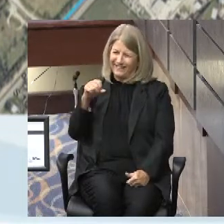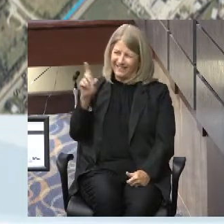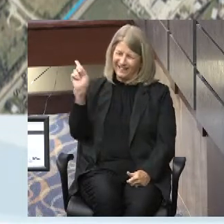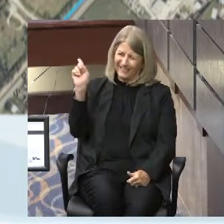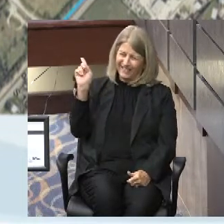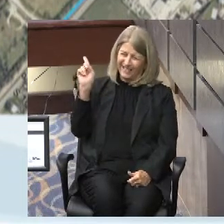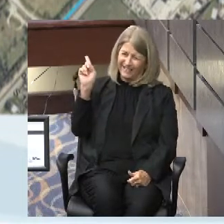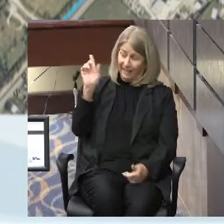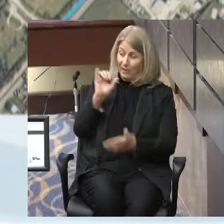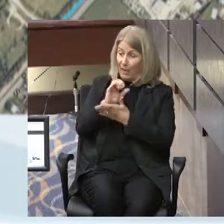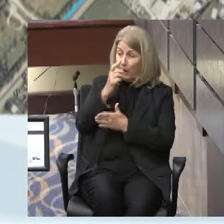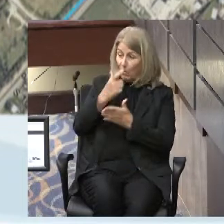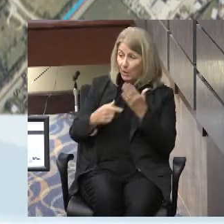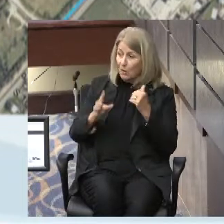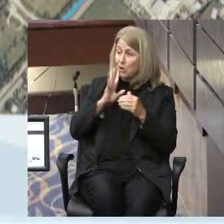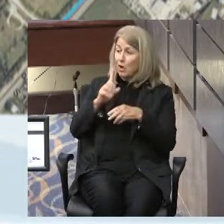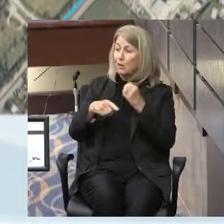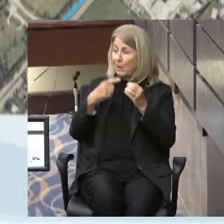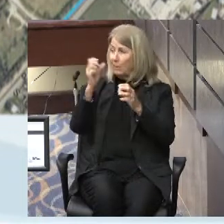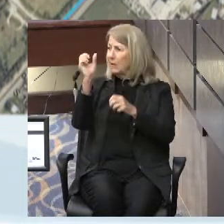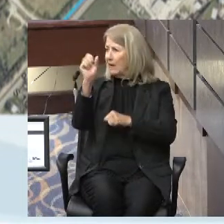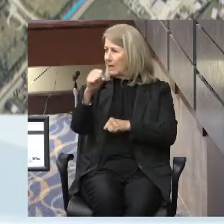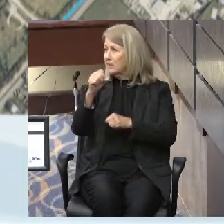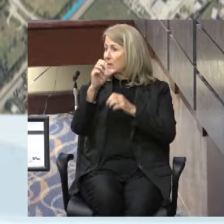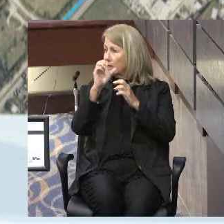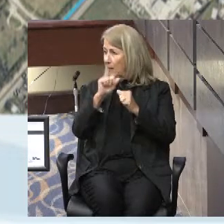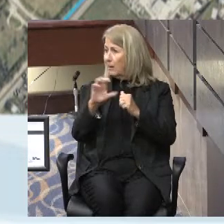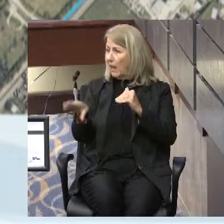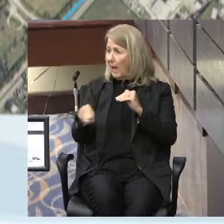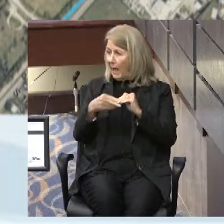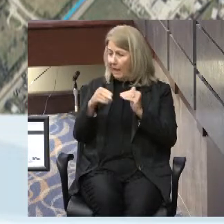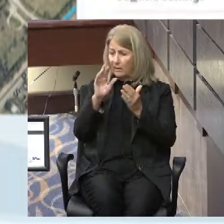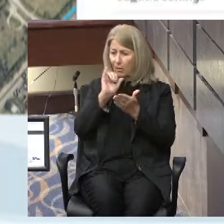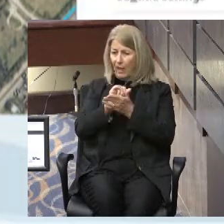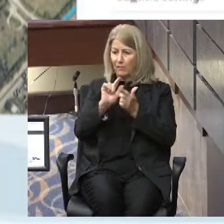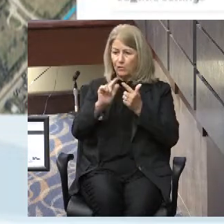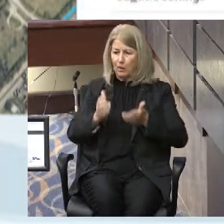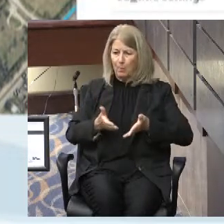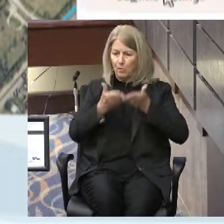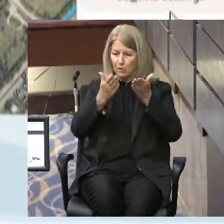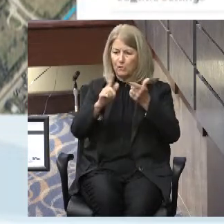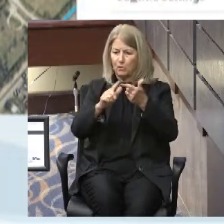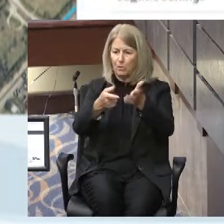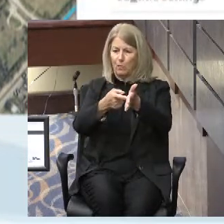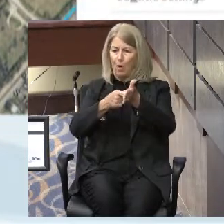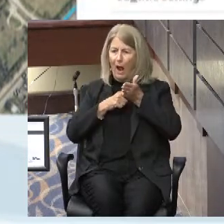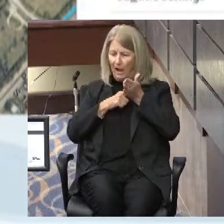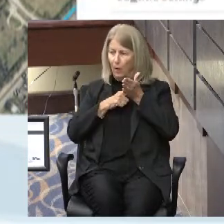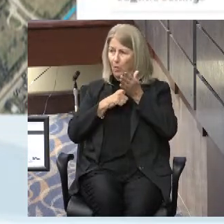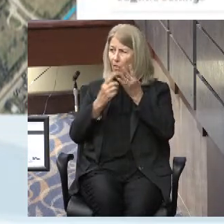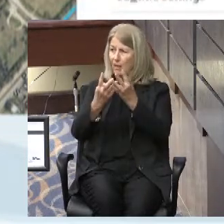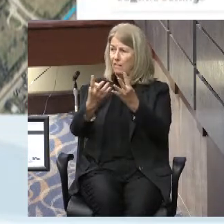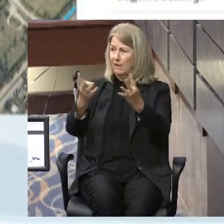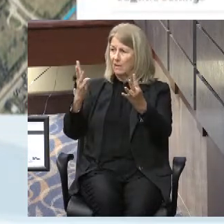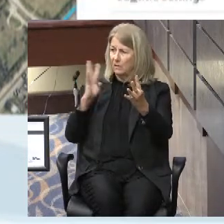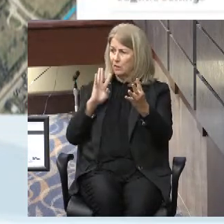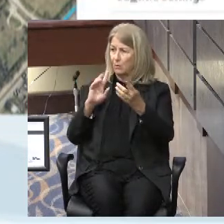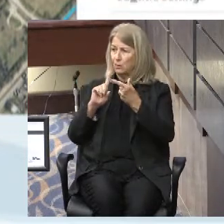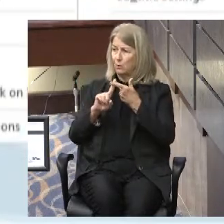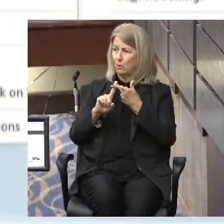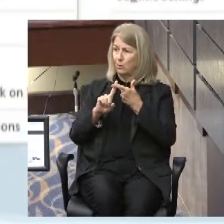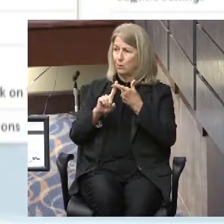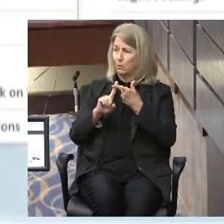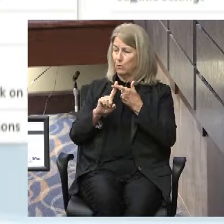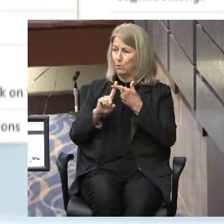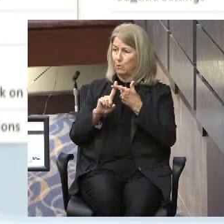Is that what we're talking about? Yeah, Councilmember? can I add that on to the motion to require fence to, there